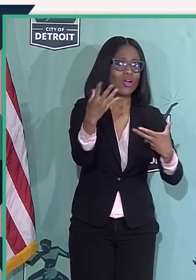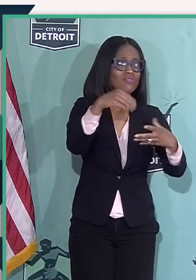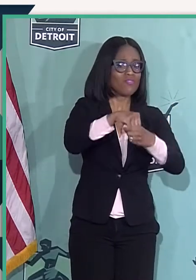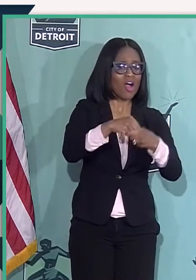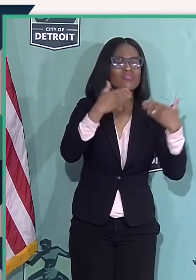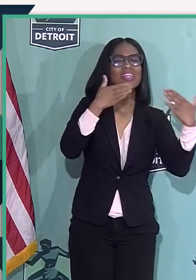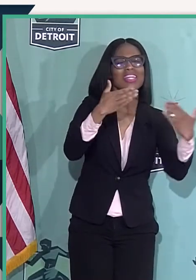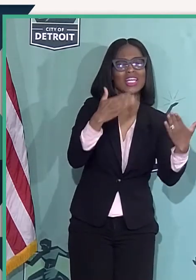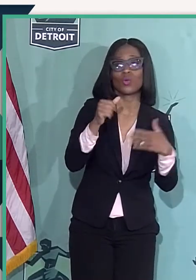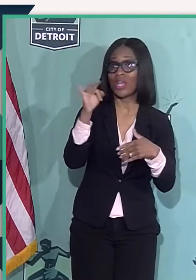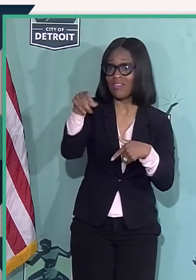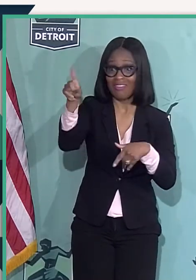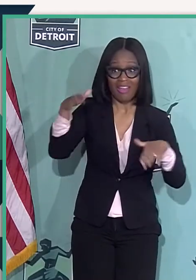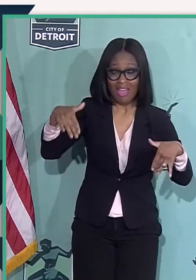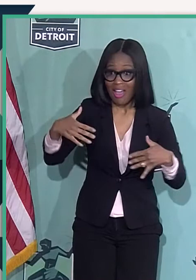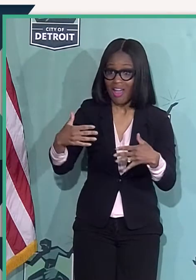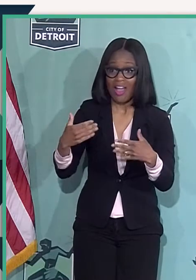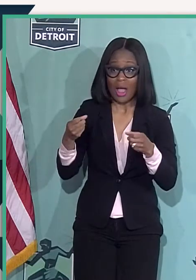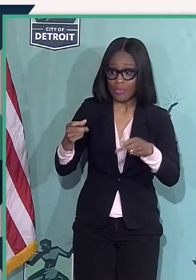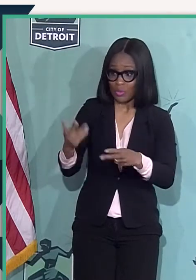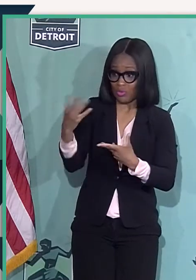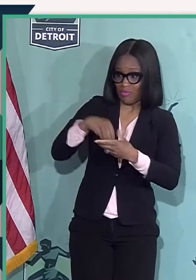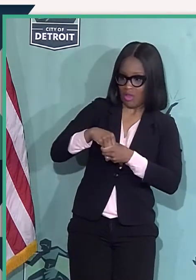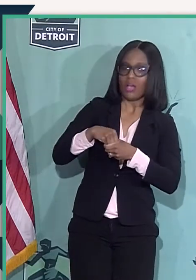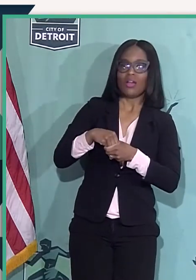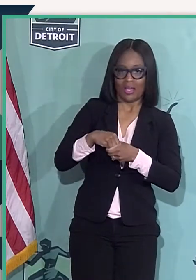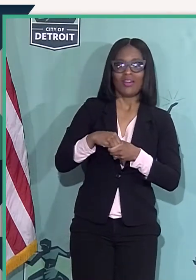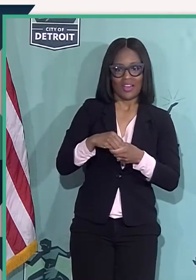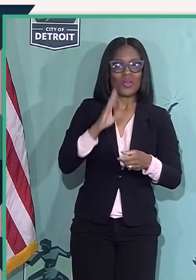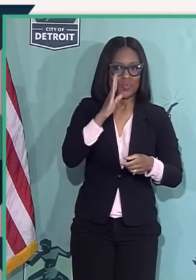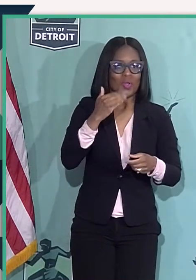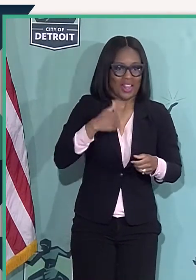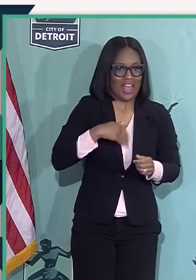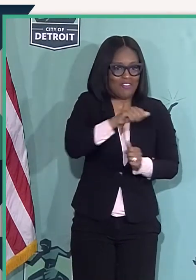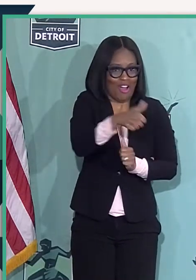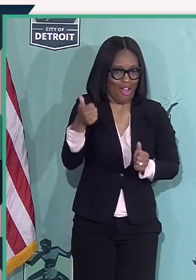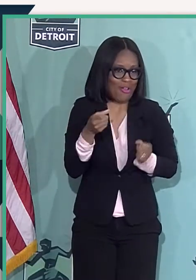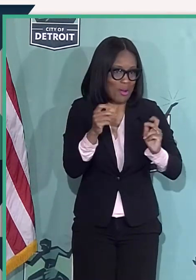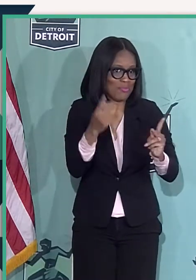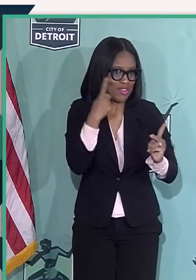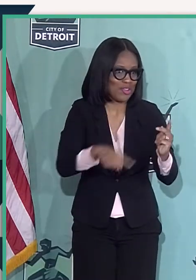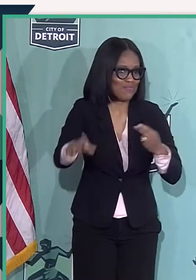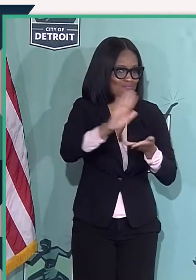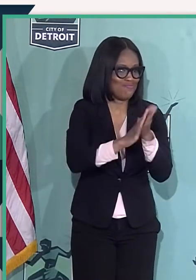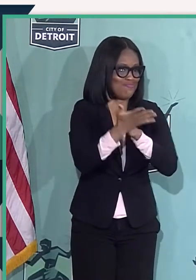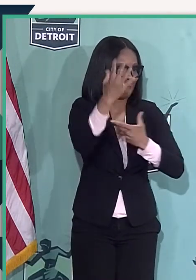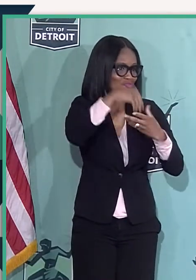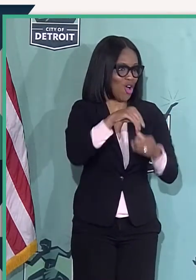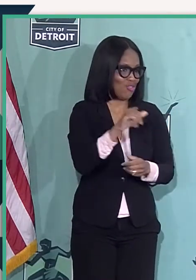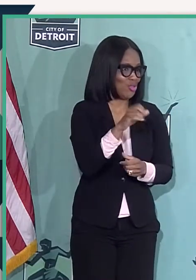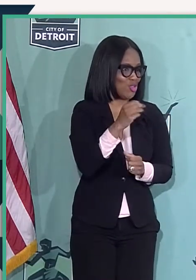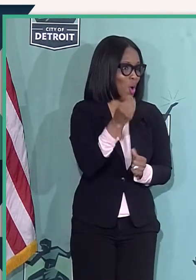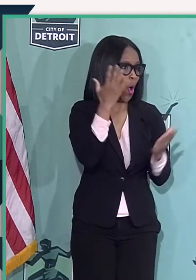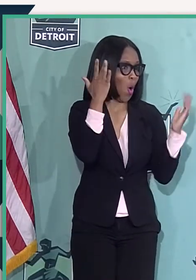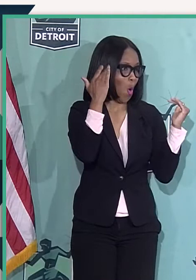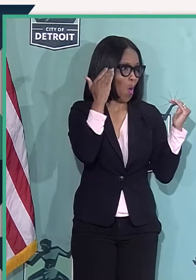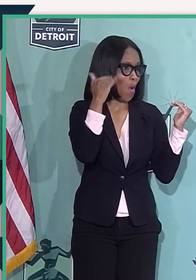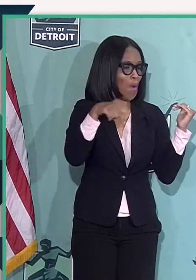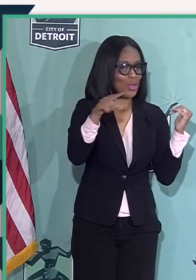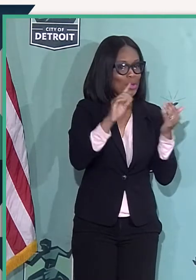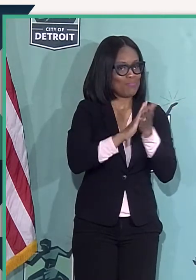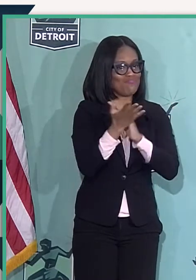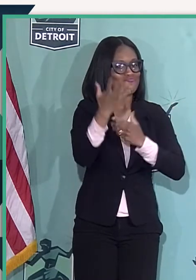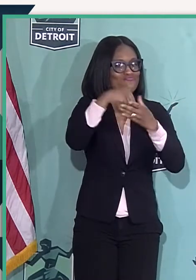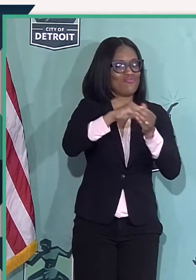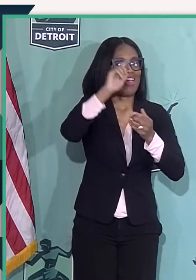not have had a chance to participate, we'll have several other budgets and several other opportunities that I hope that you take advantage of. But thank